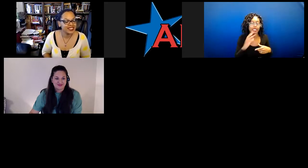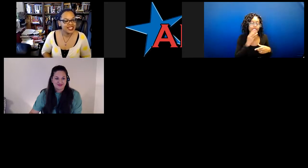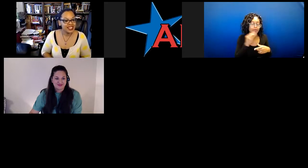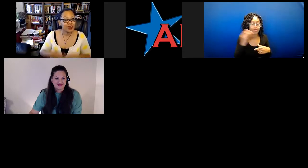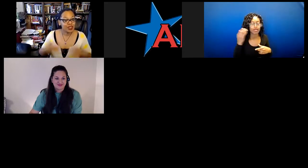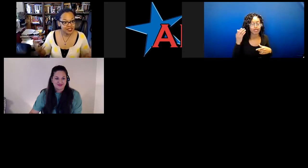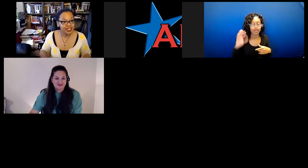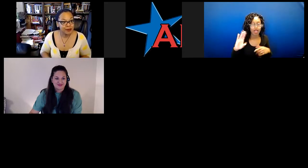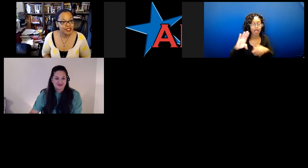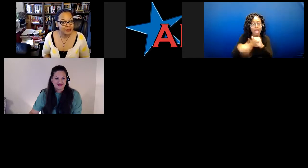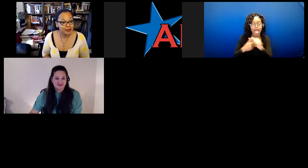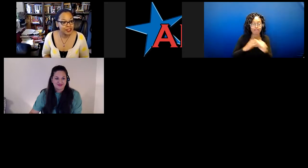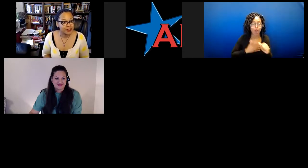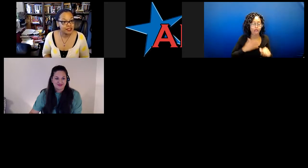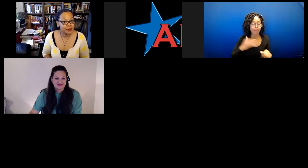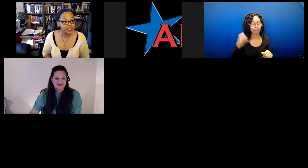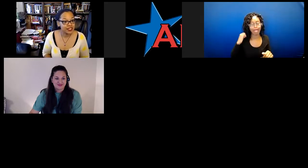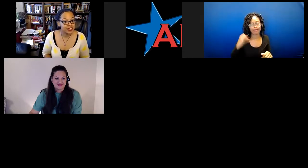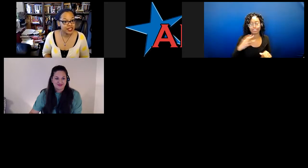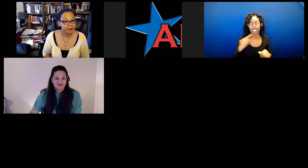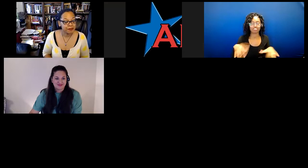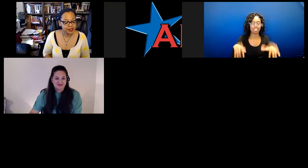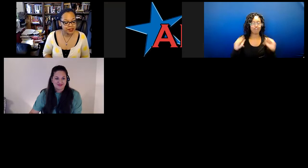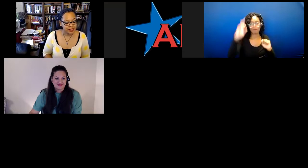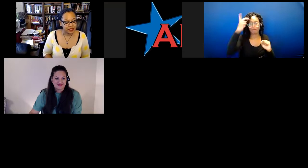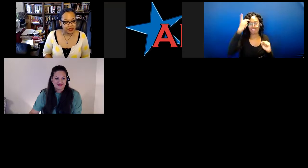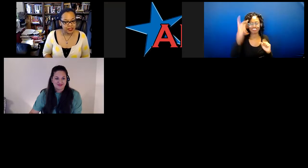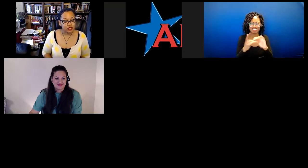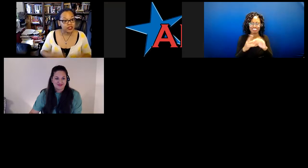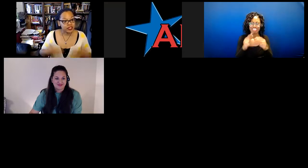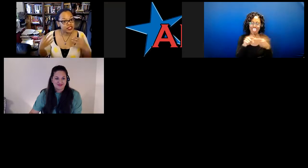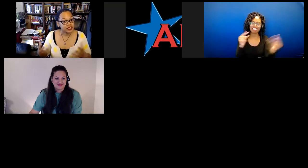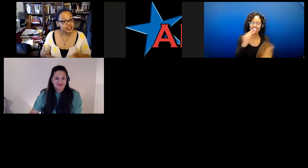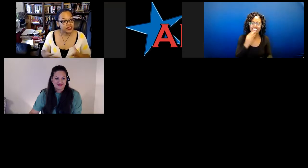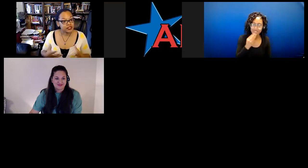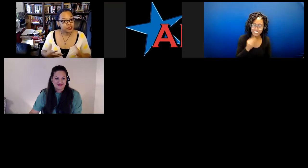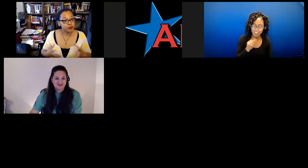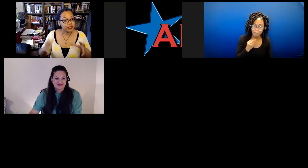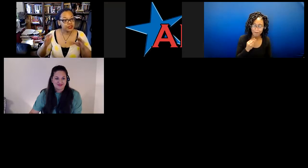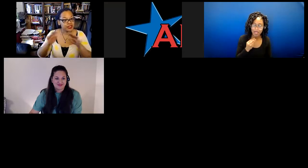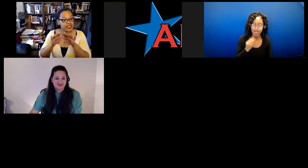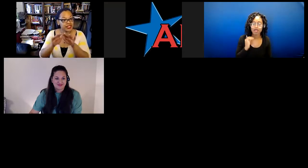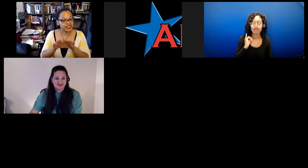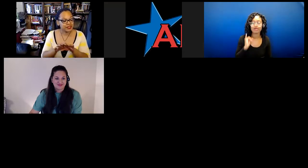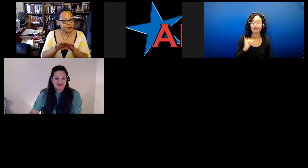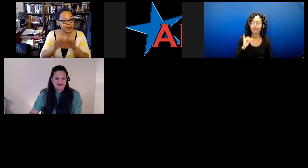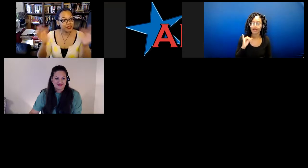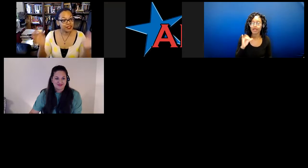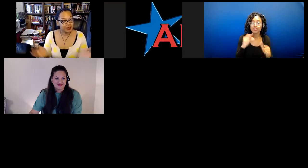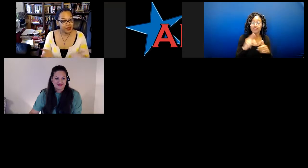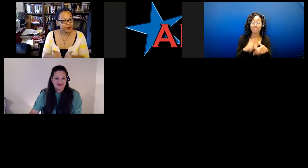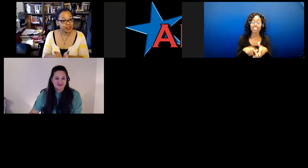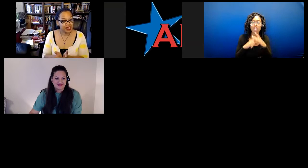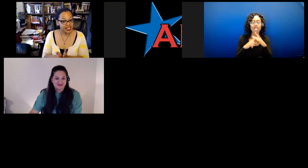politics, and a lot of the same anti-Semitism that we hear today. So then they started to put